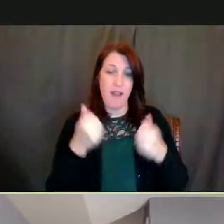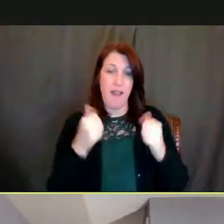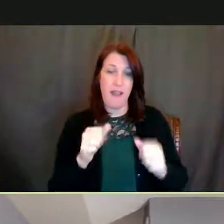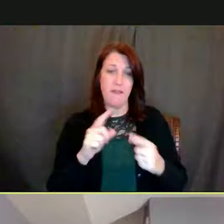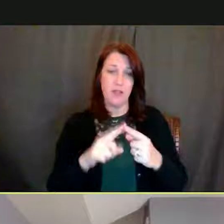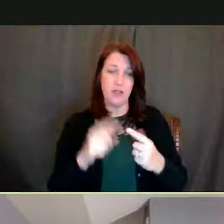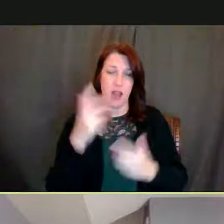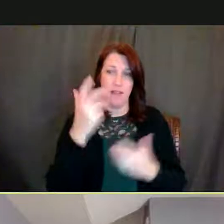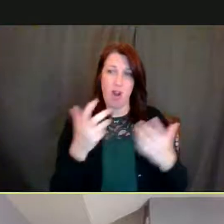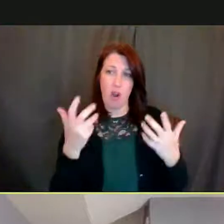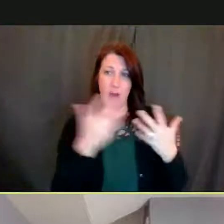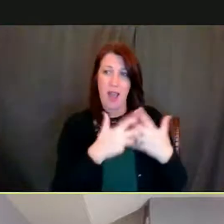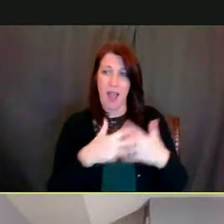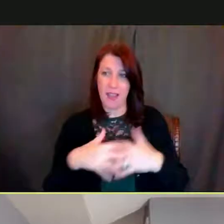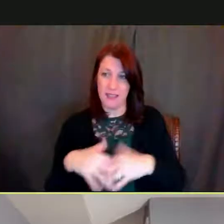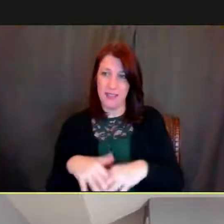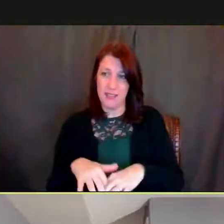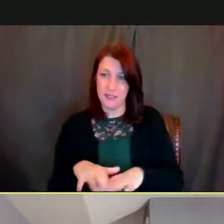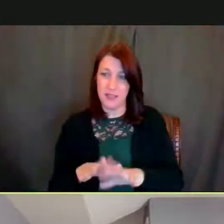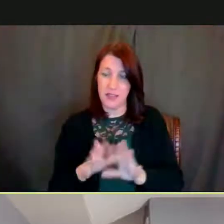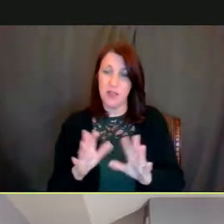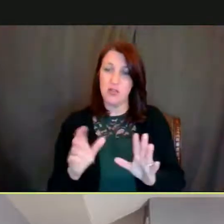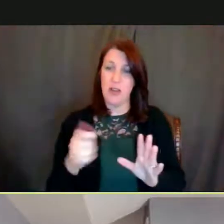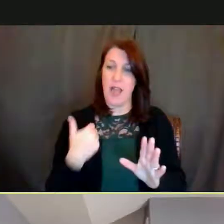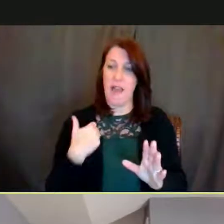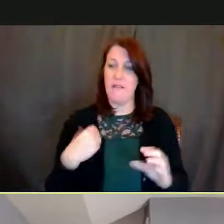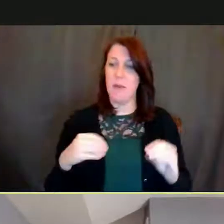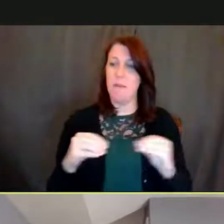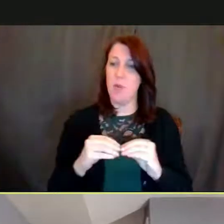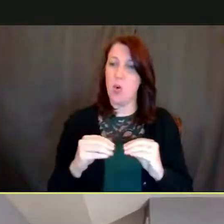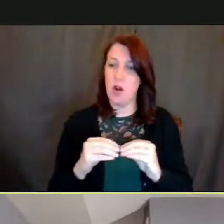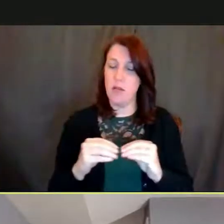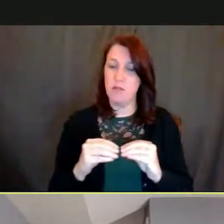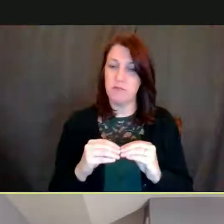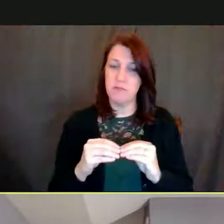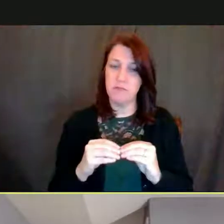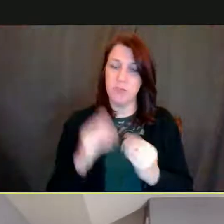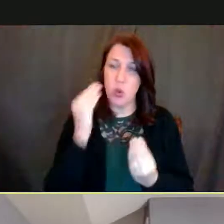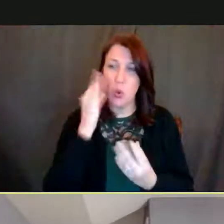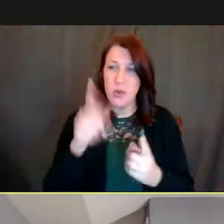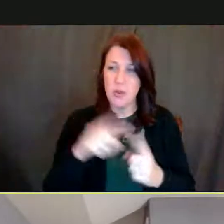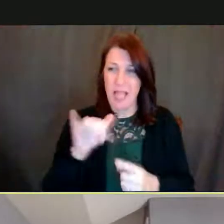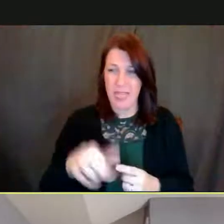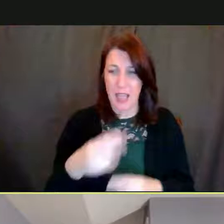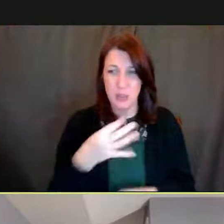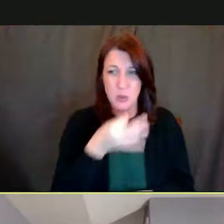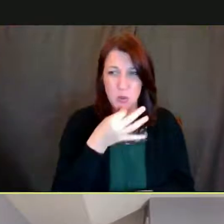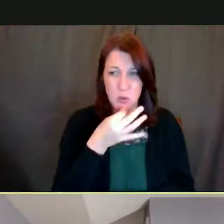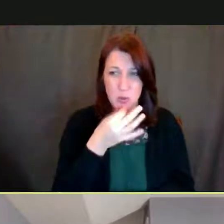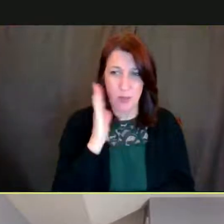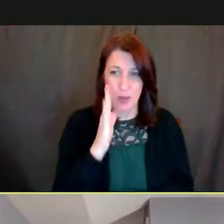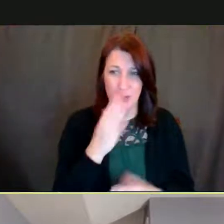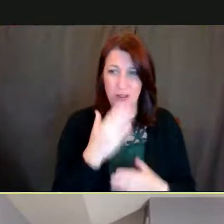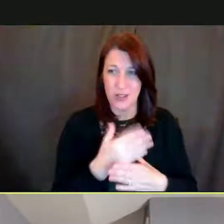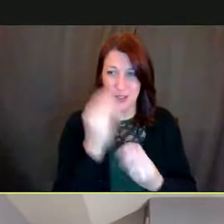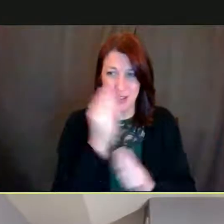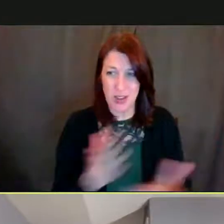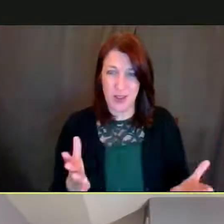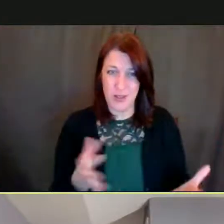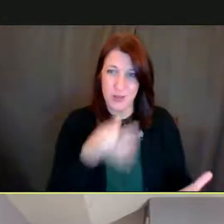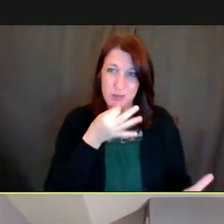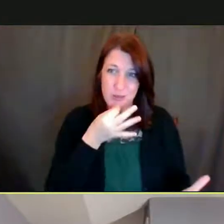sort of harmonize these two, and we should have some more news about that soon that we can share, hopefully very soon, I